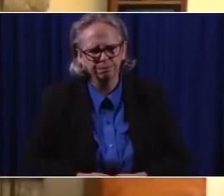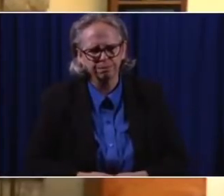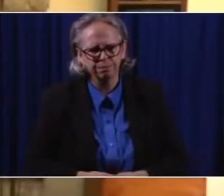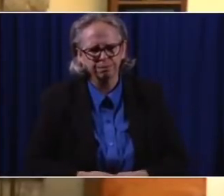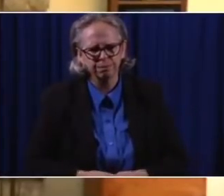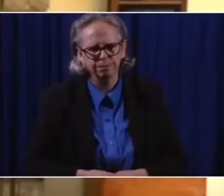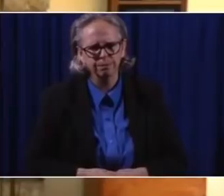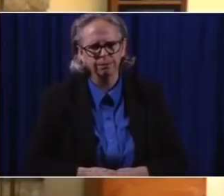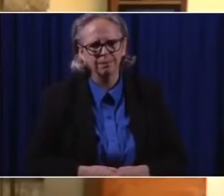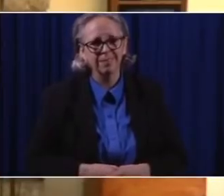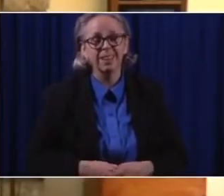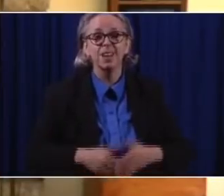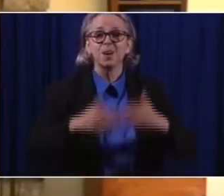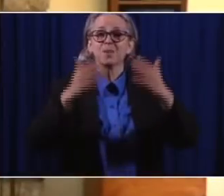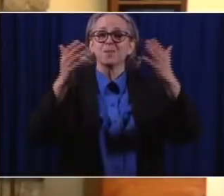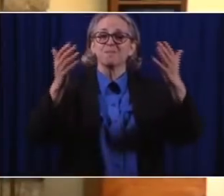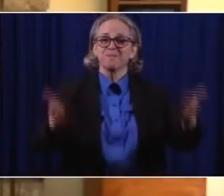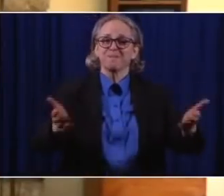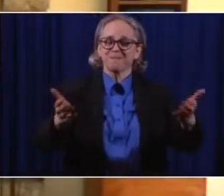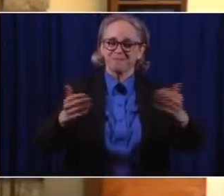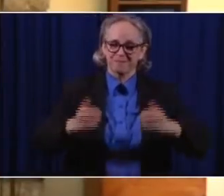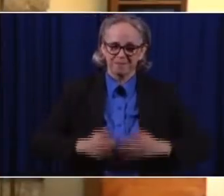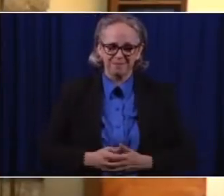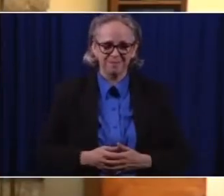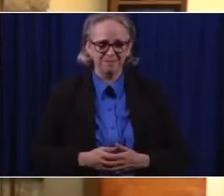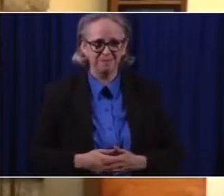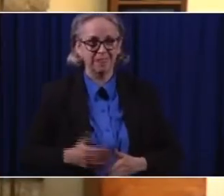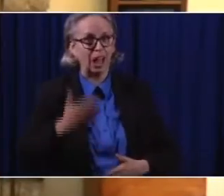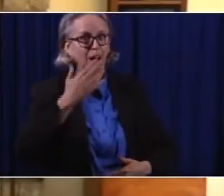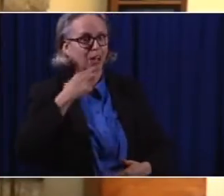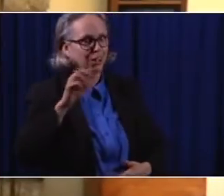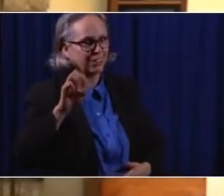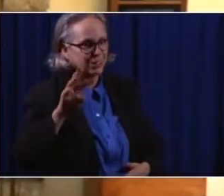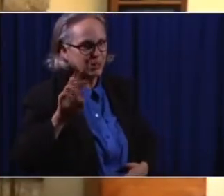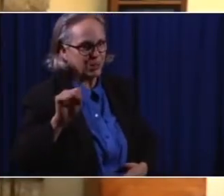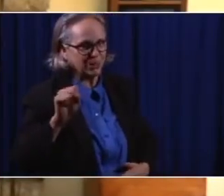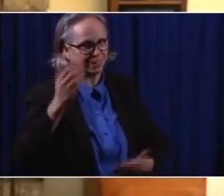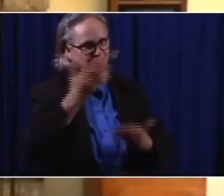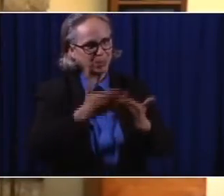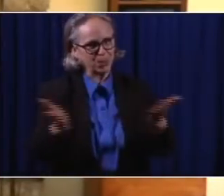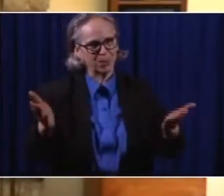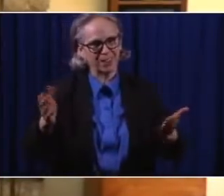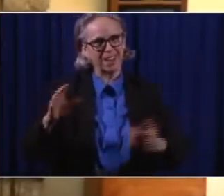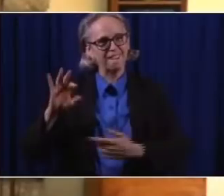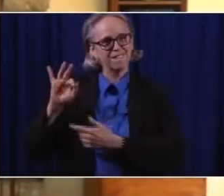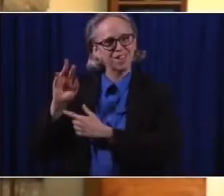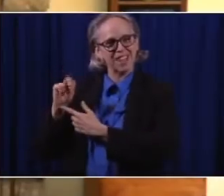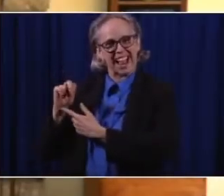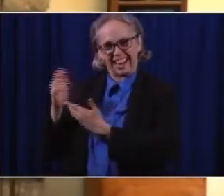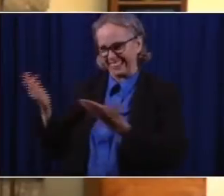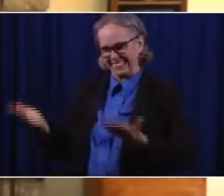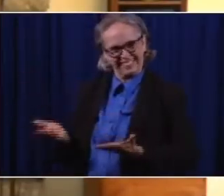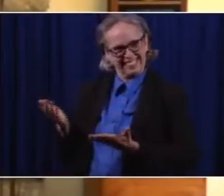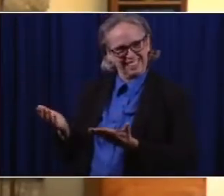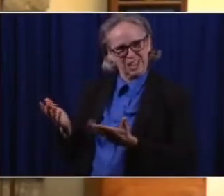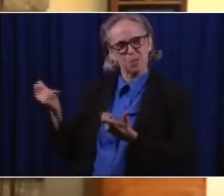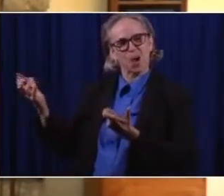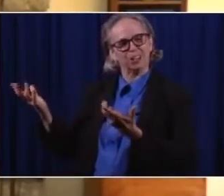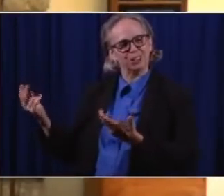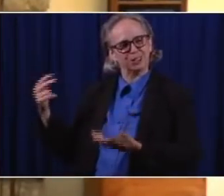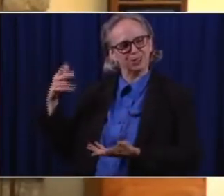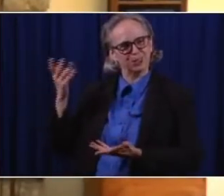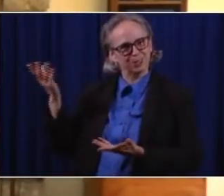Well, we have, I'm sure, good news for everyone. Fran is here to tell us some good news about the Ohio Imagination